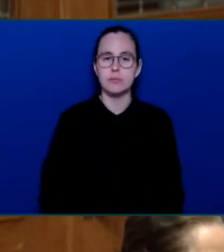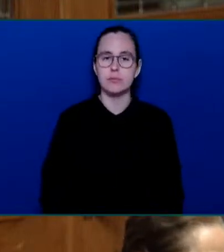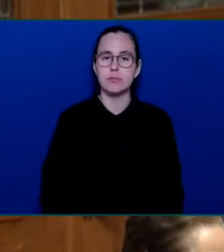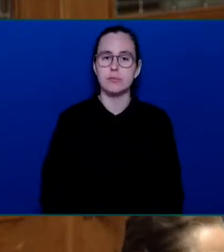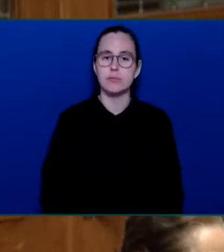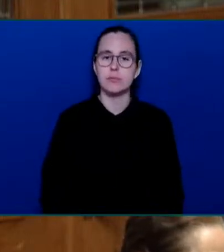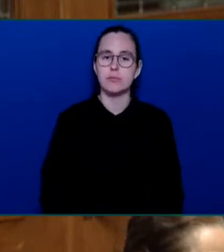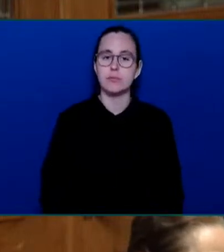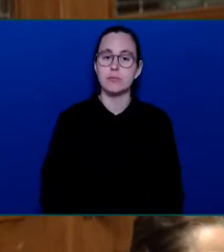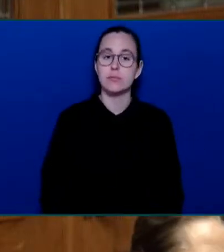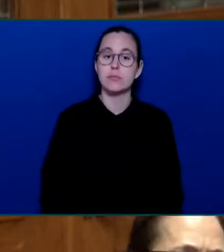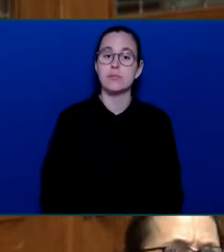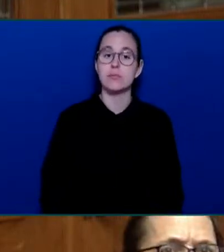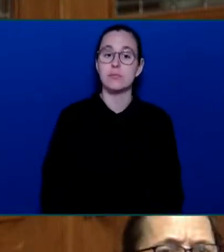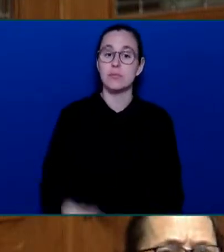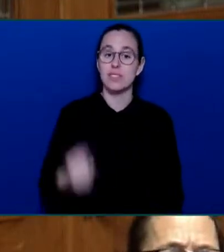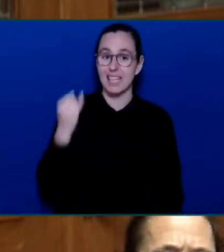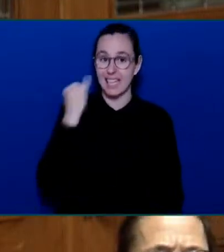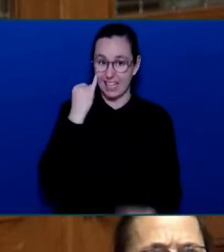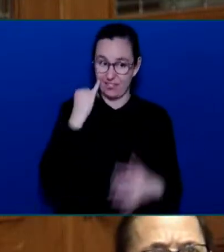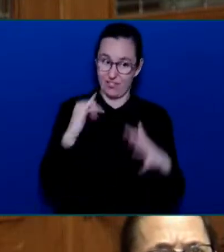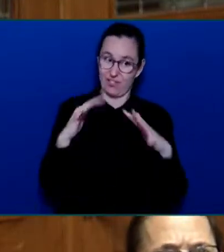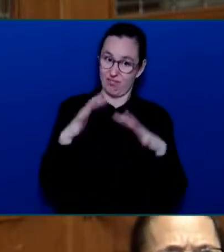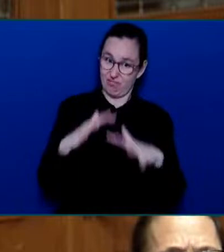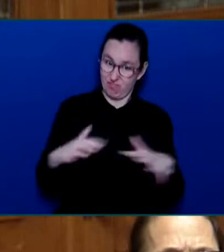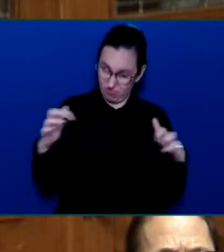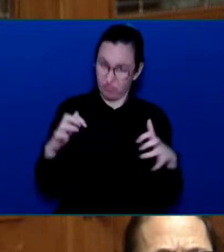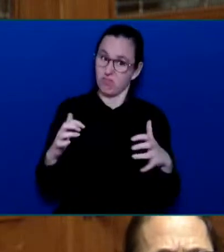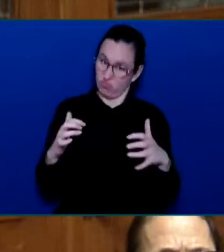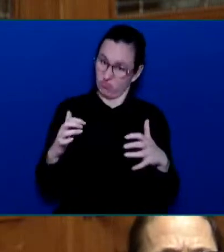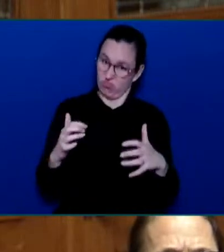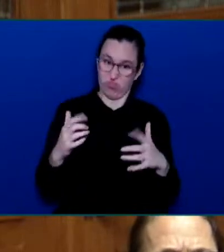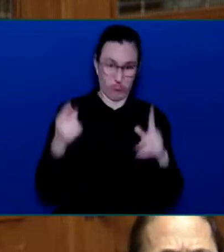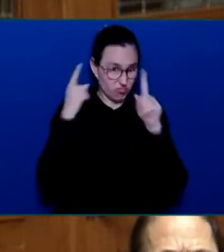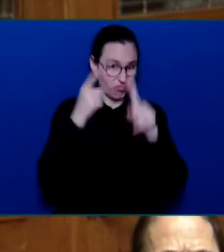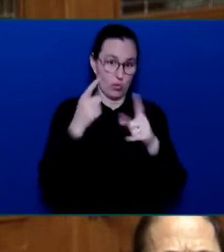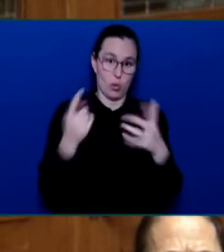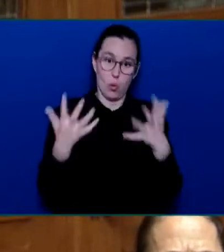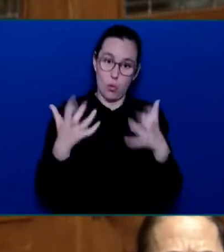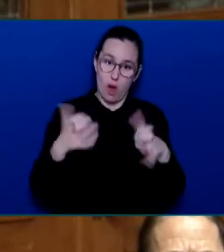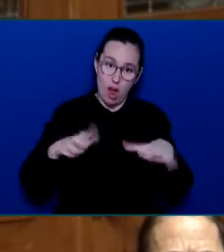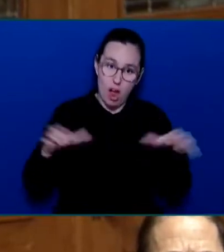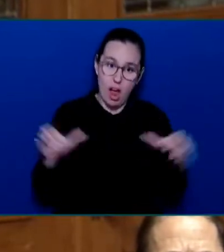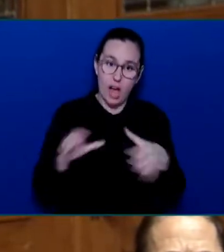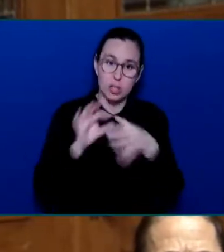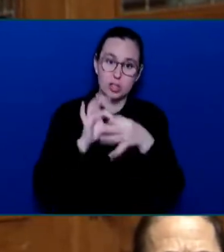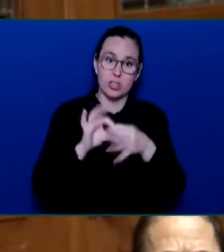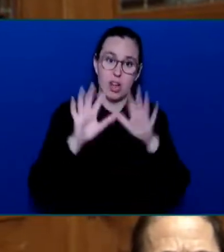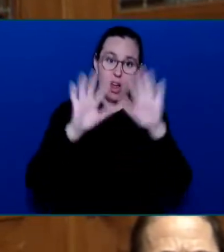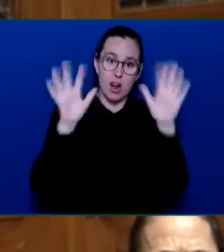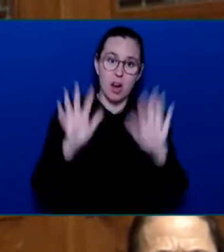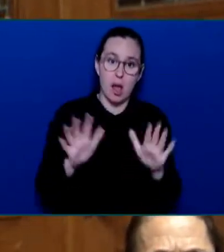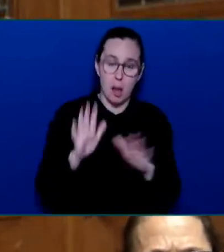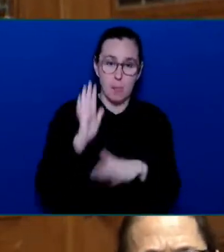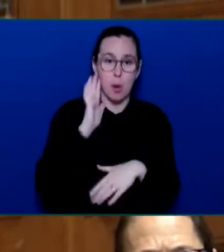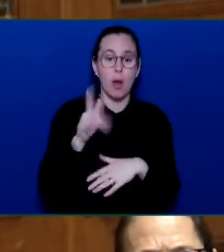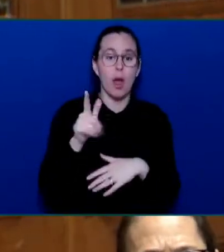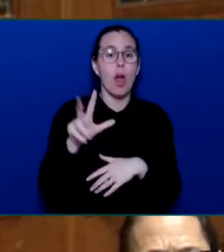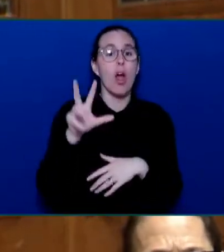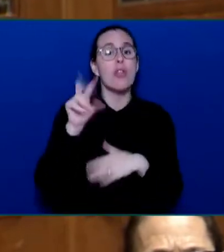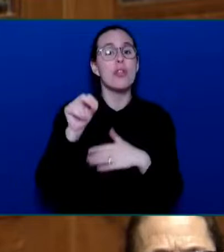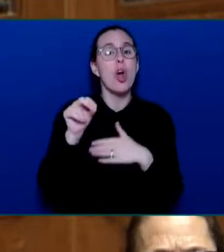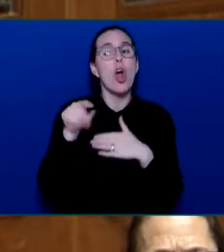the $30 a tonne cap on the climate pricing off of the biggest polluter in this province, which is